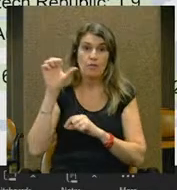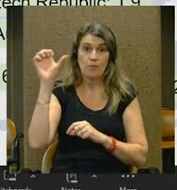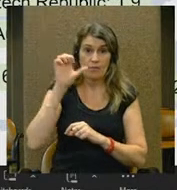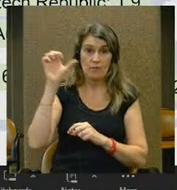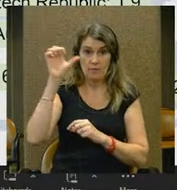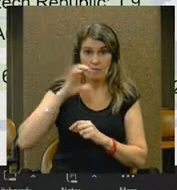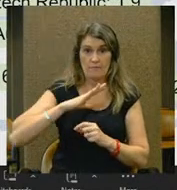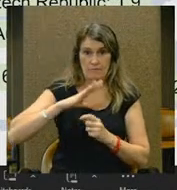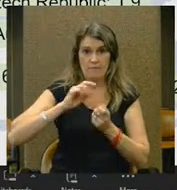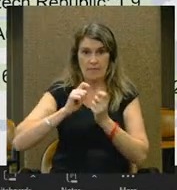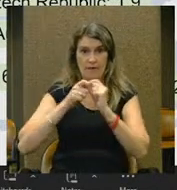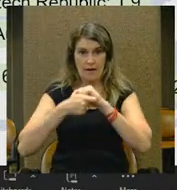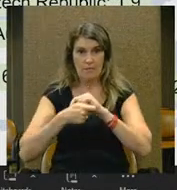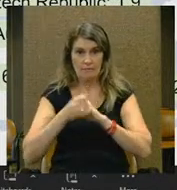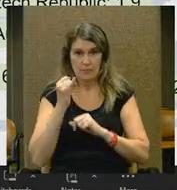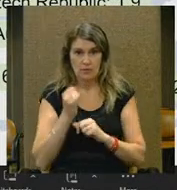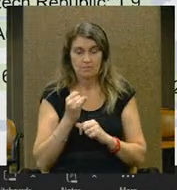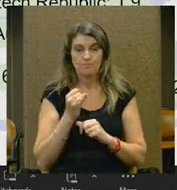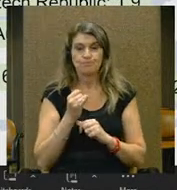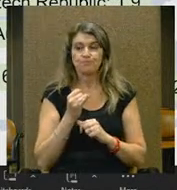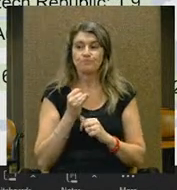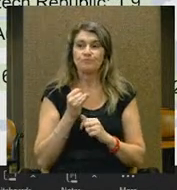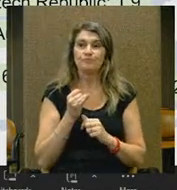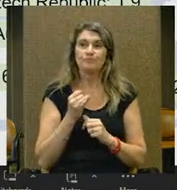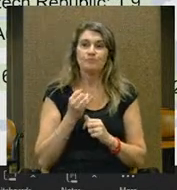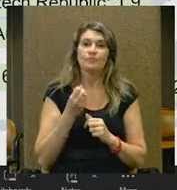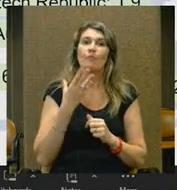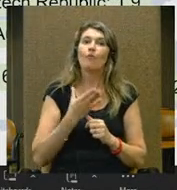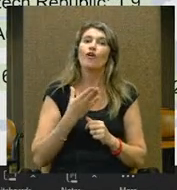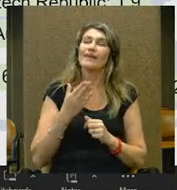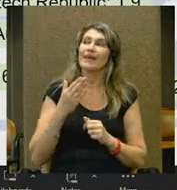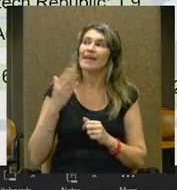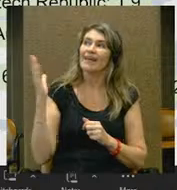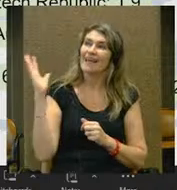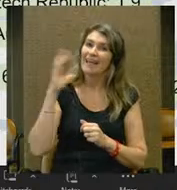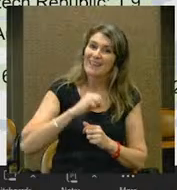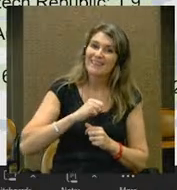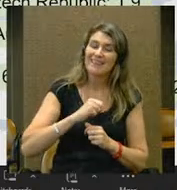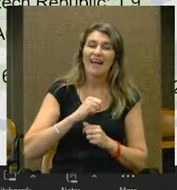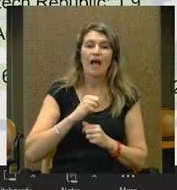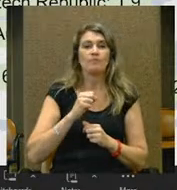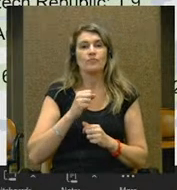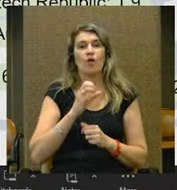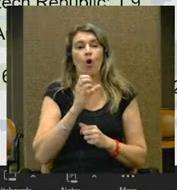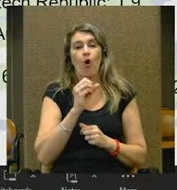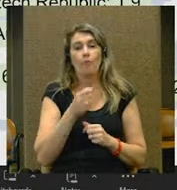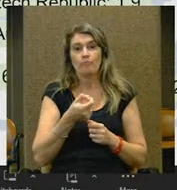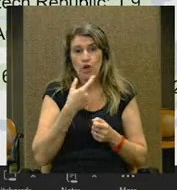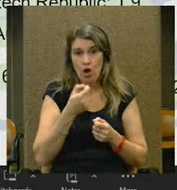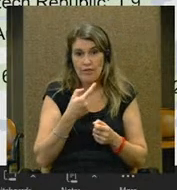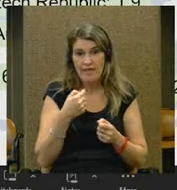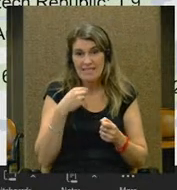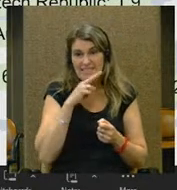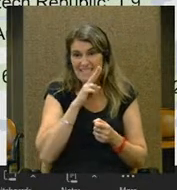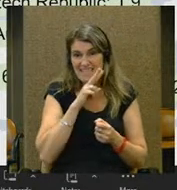influx of synthetic opioids, it may affect each country in a different way than Europe as a whole. Next.